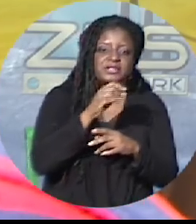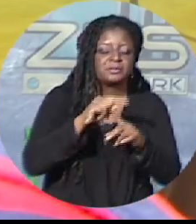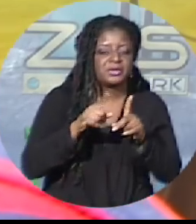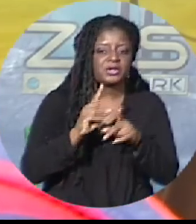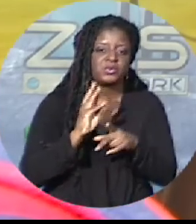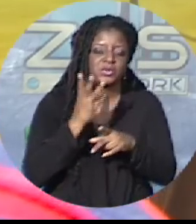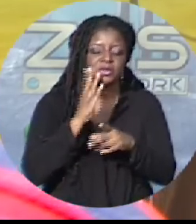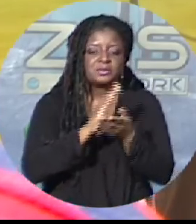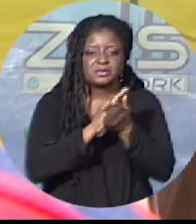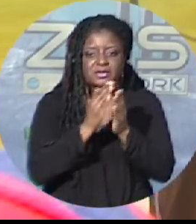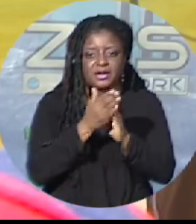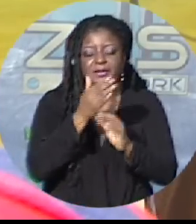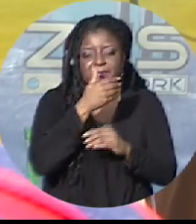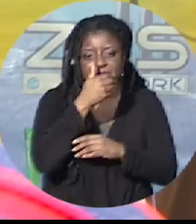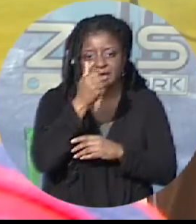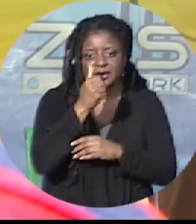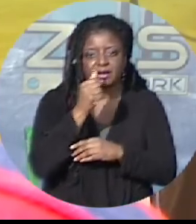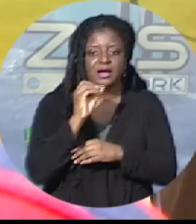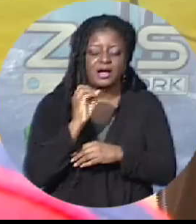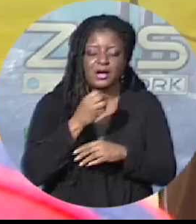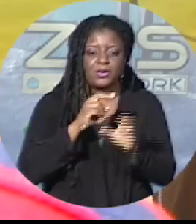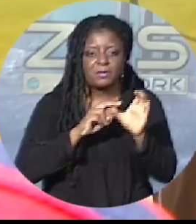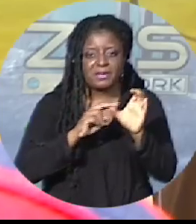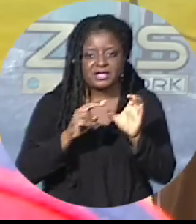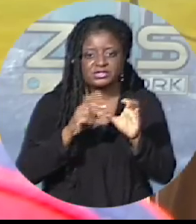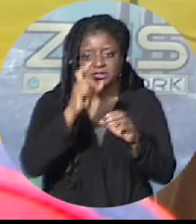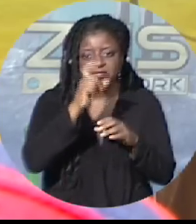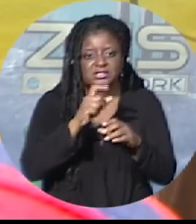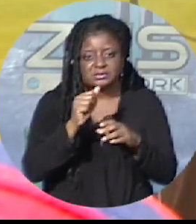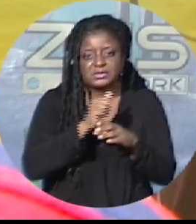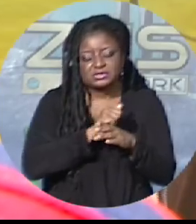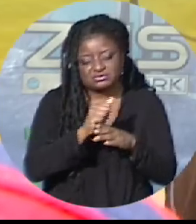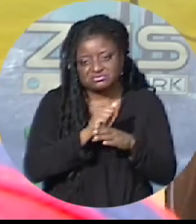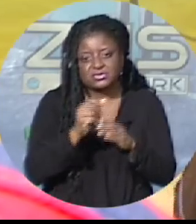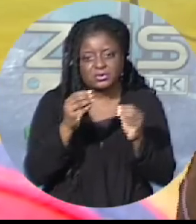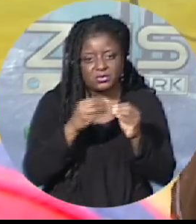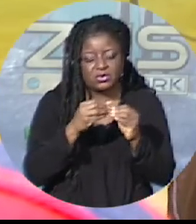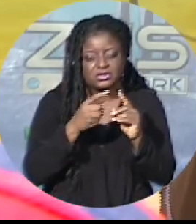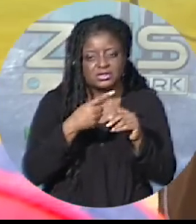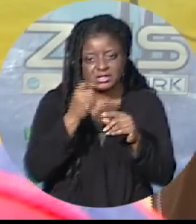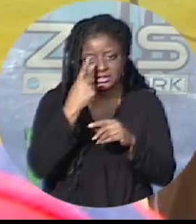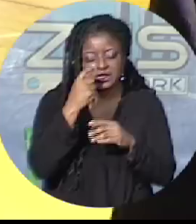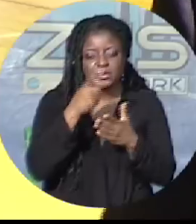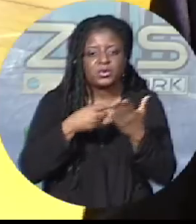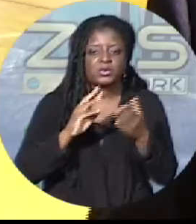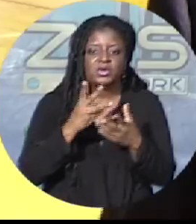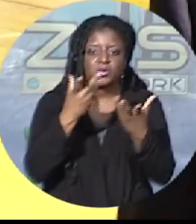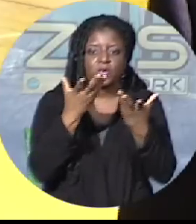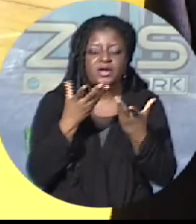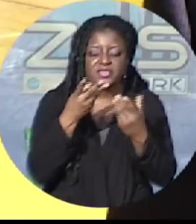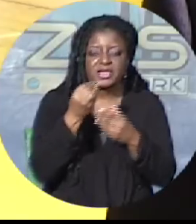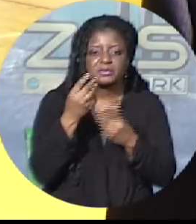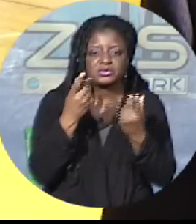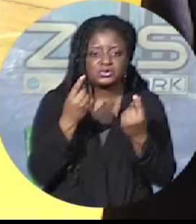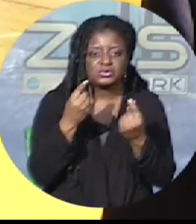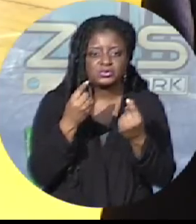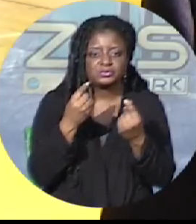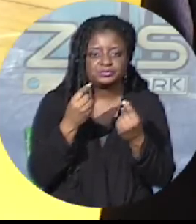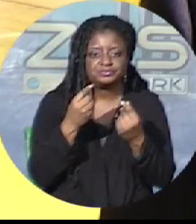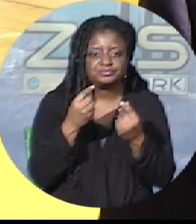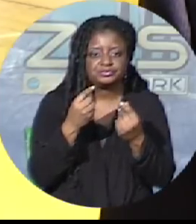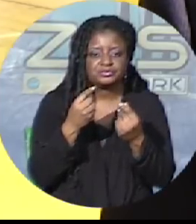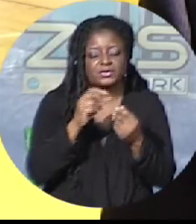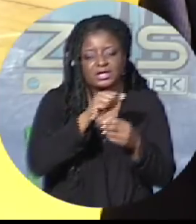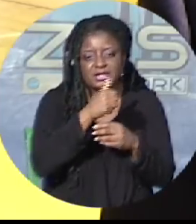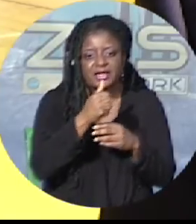better. I think our bench need to be zoned in a little bit more and understand exactly what we want them to do. This was another game where some of the